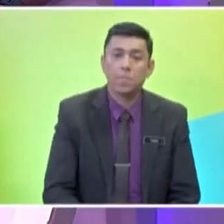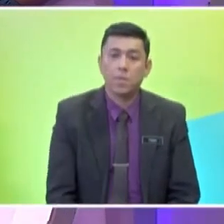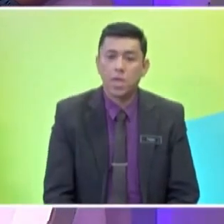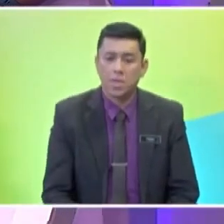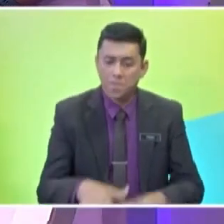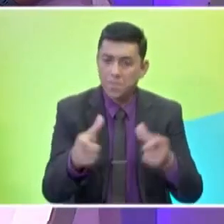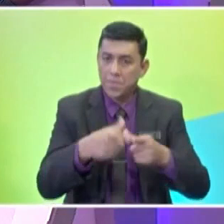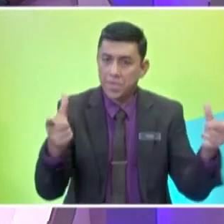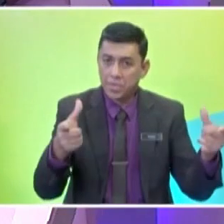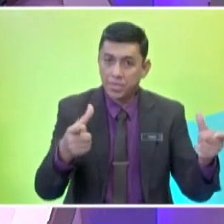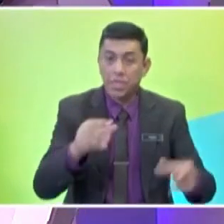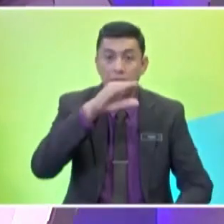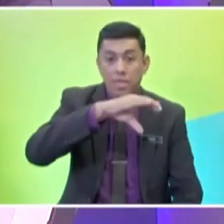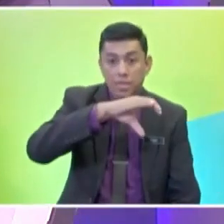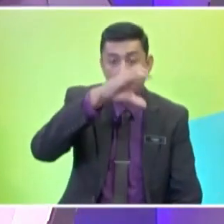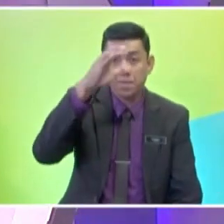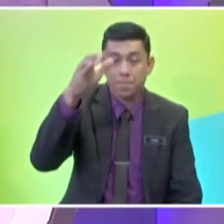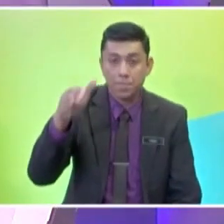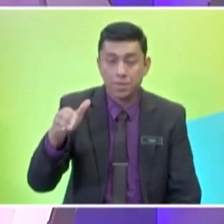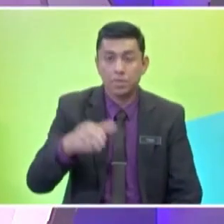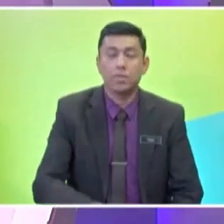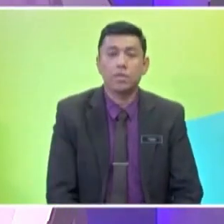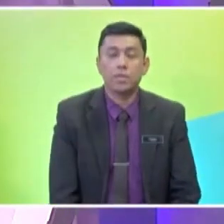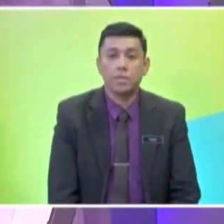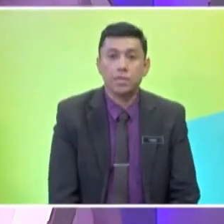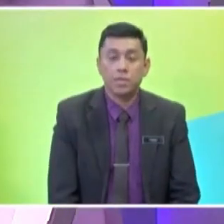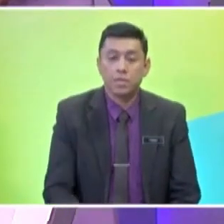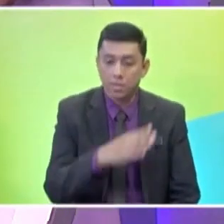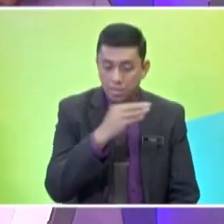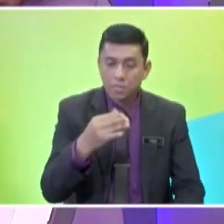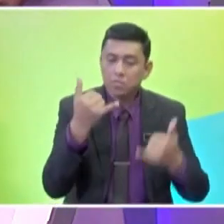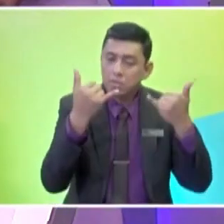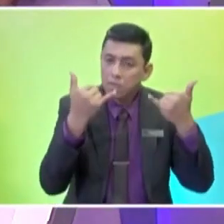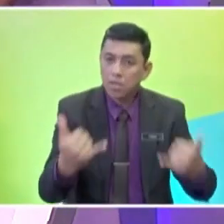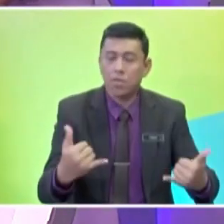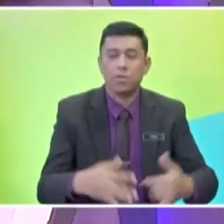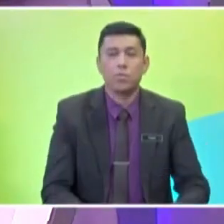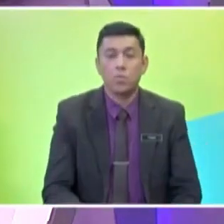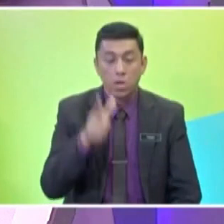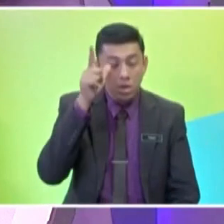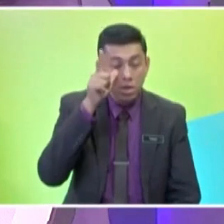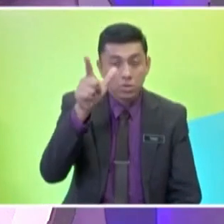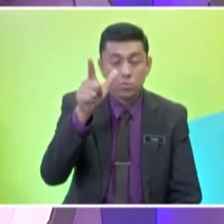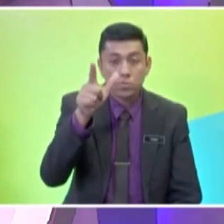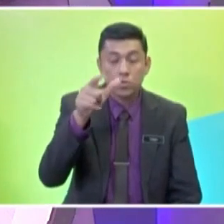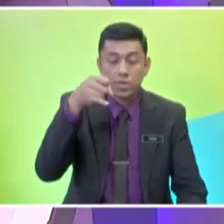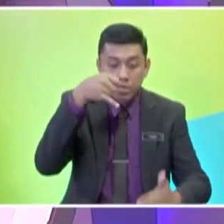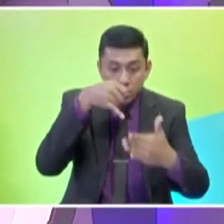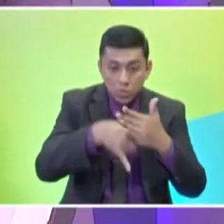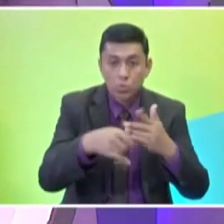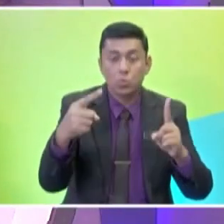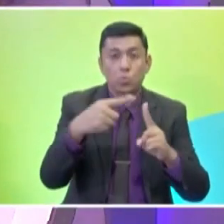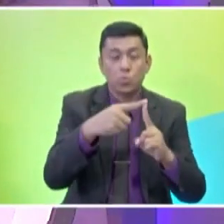camel as their tame animals, like domestic animals. Okay. Now, Irfan, we have looked into the